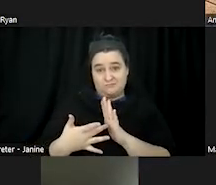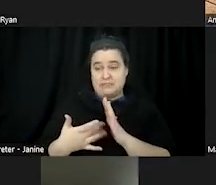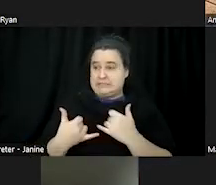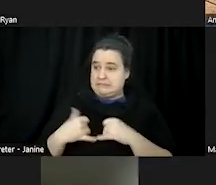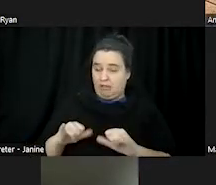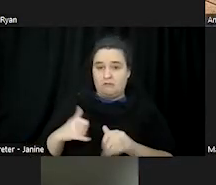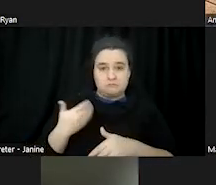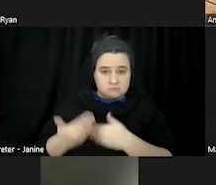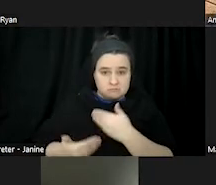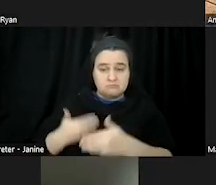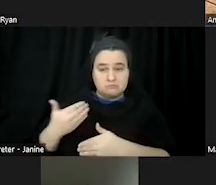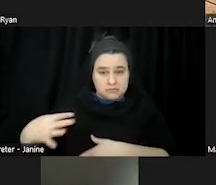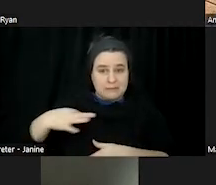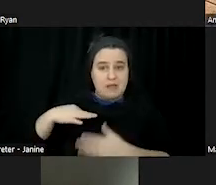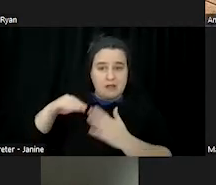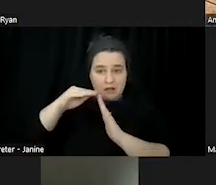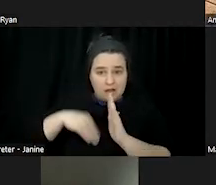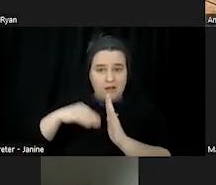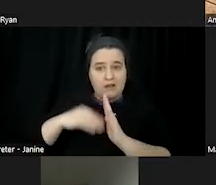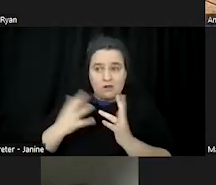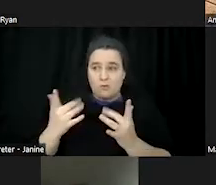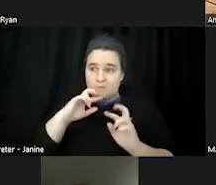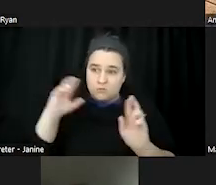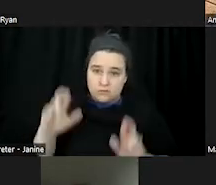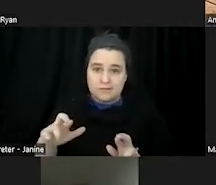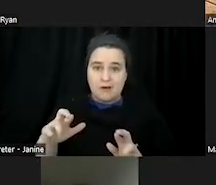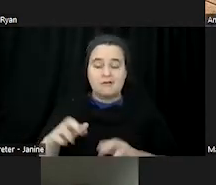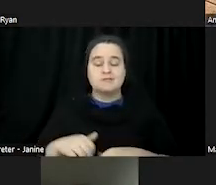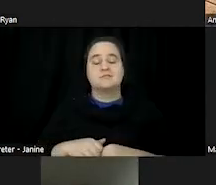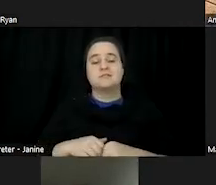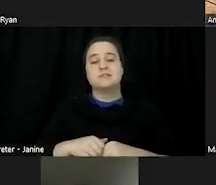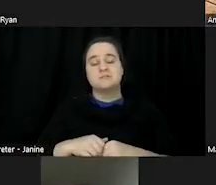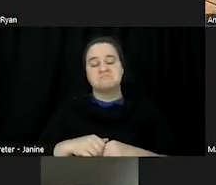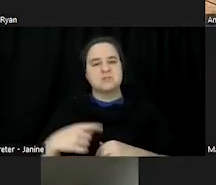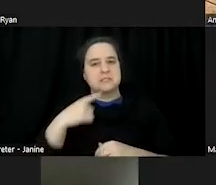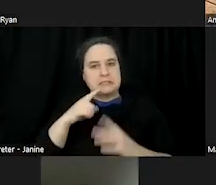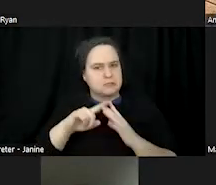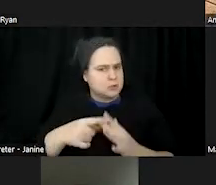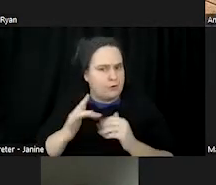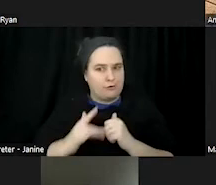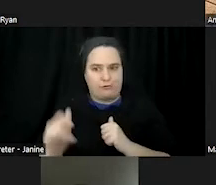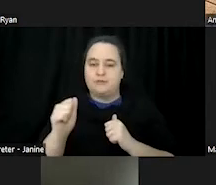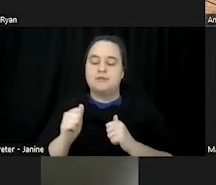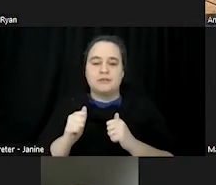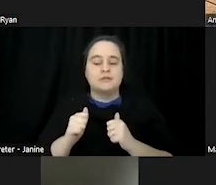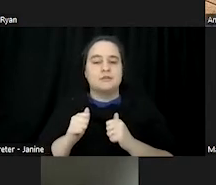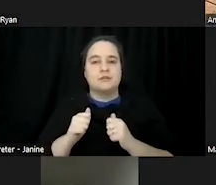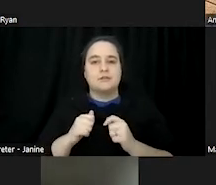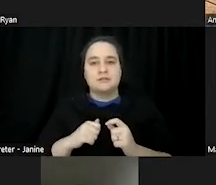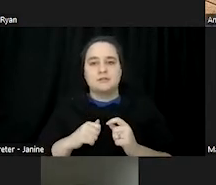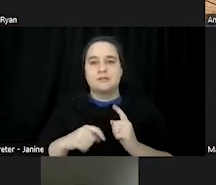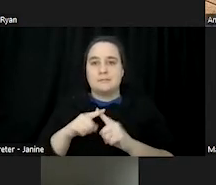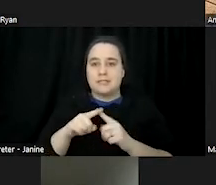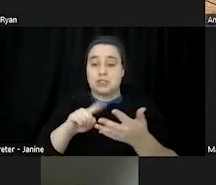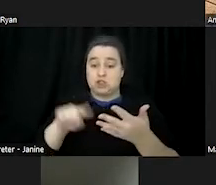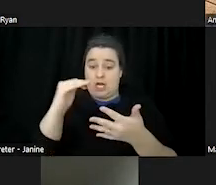going through the process of applying and waiting for a response back. So I would definitely say start early and make sure you go through the